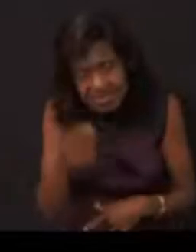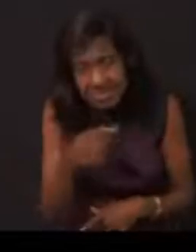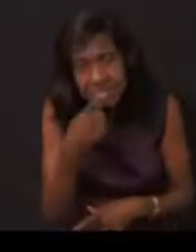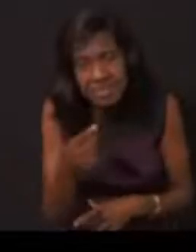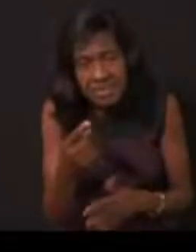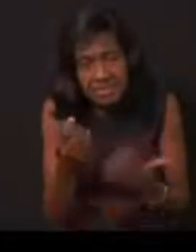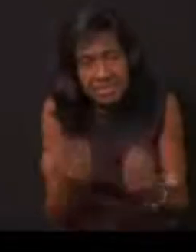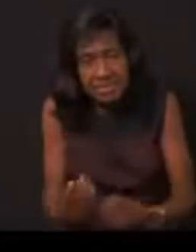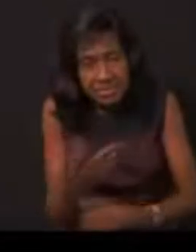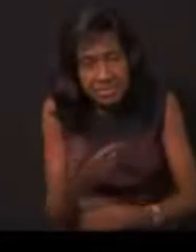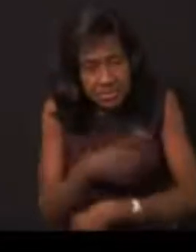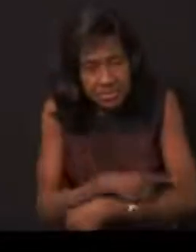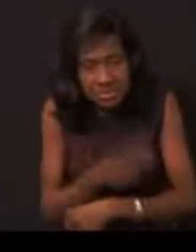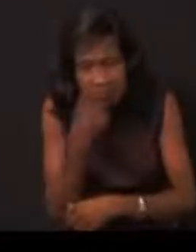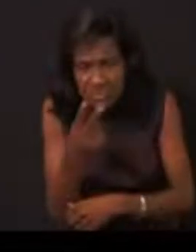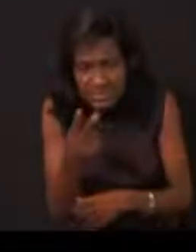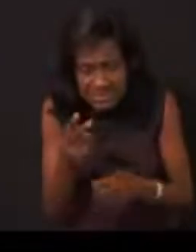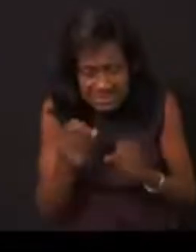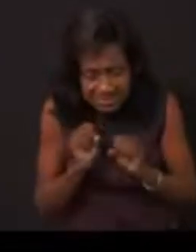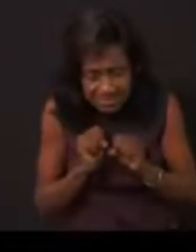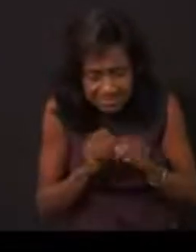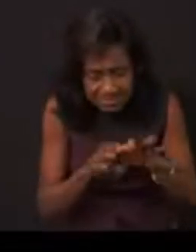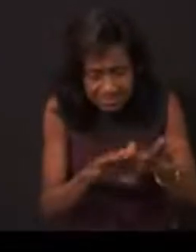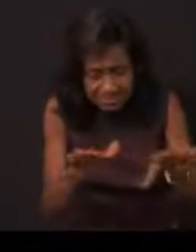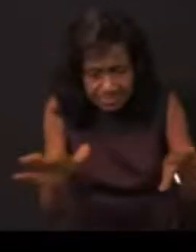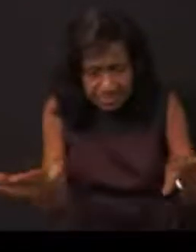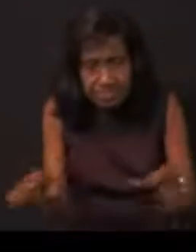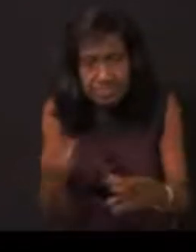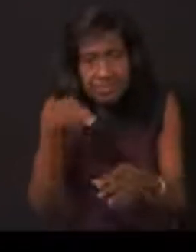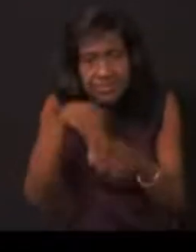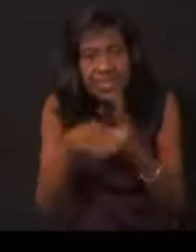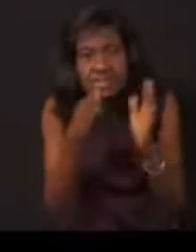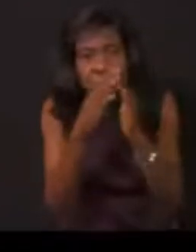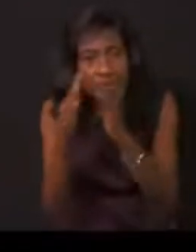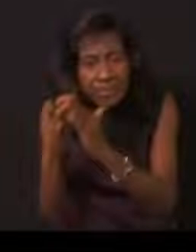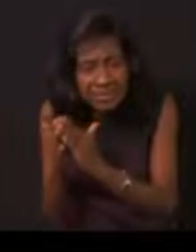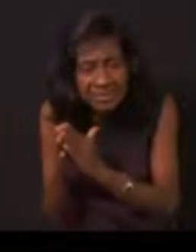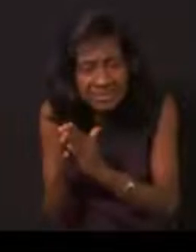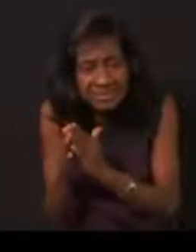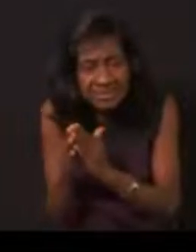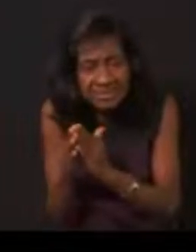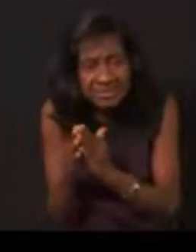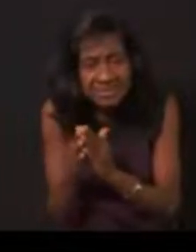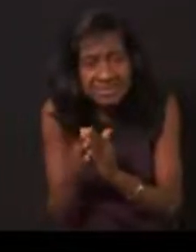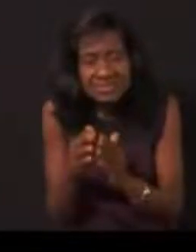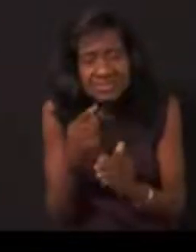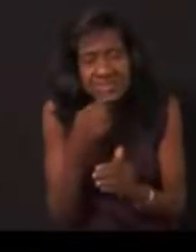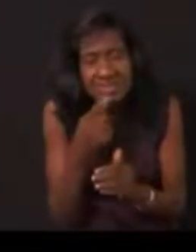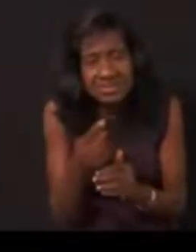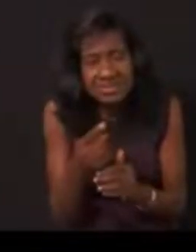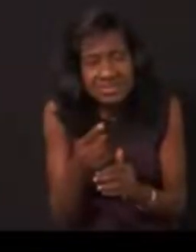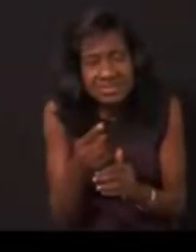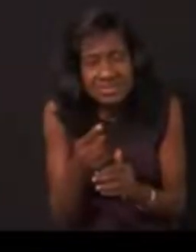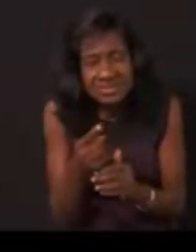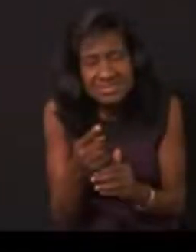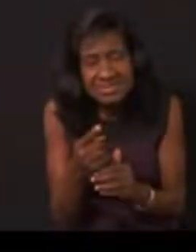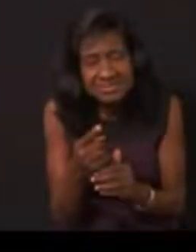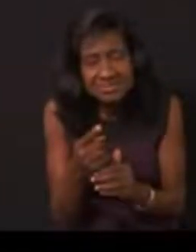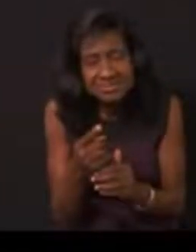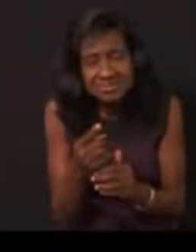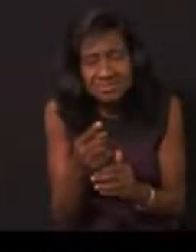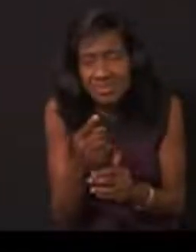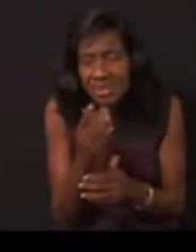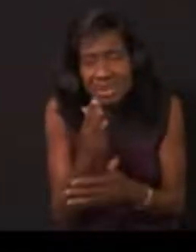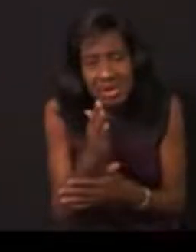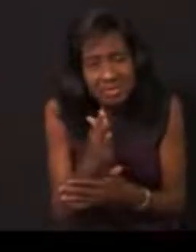local transmission, as we've seen, that is already in our community, has caused serious disruptions to